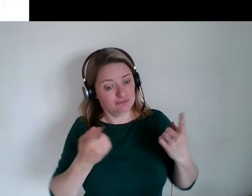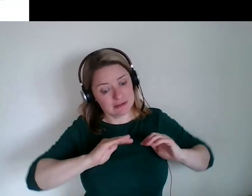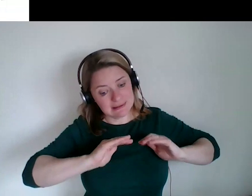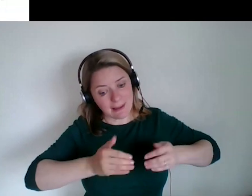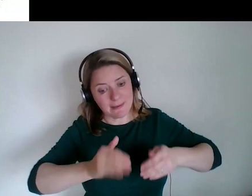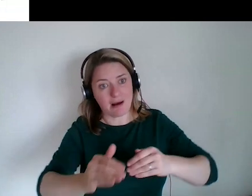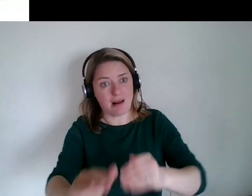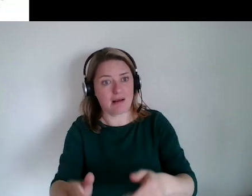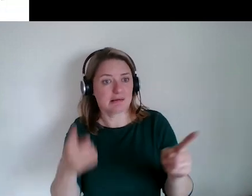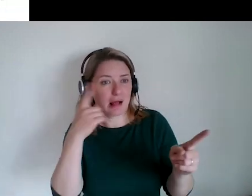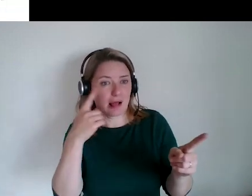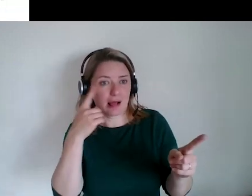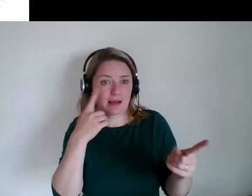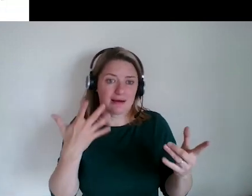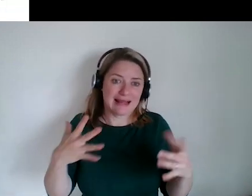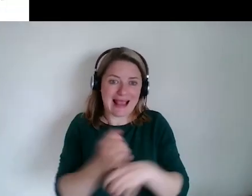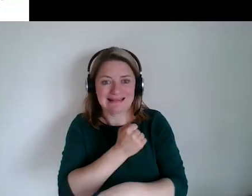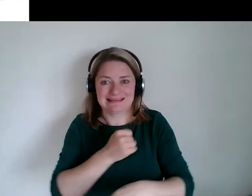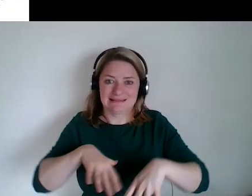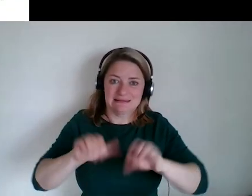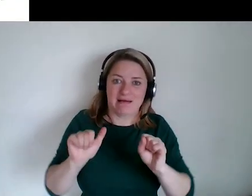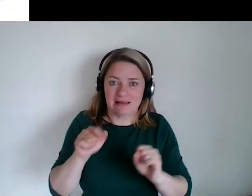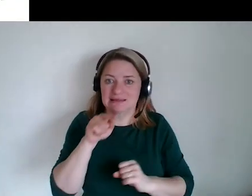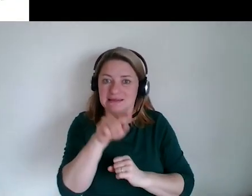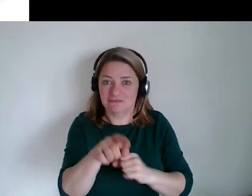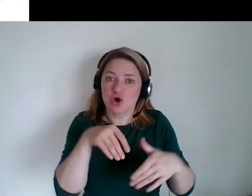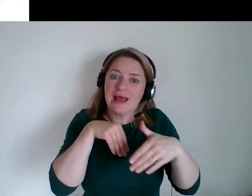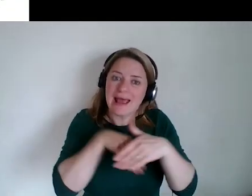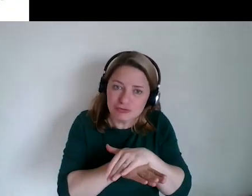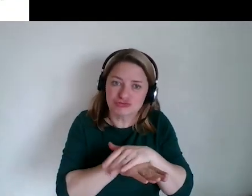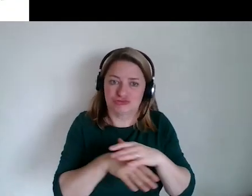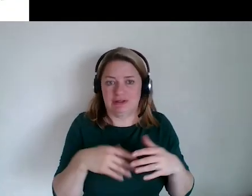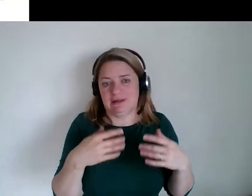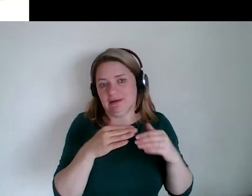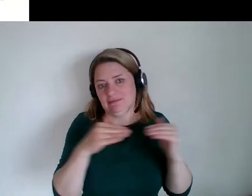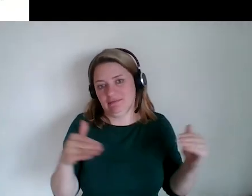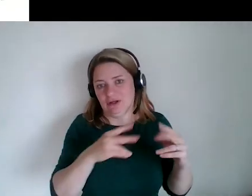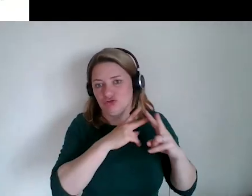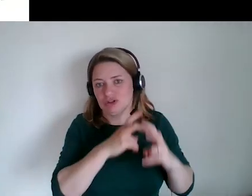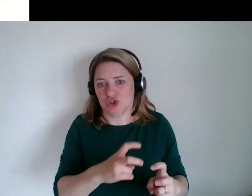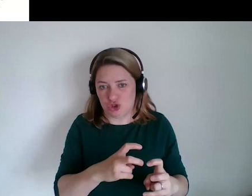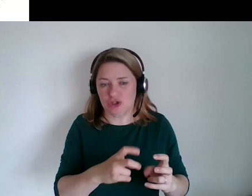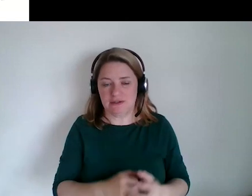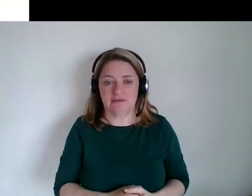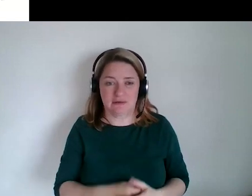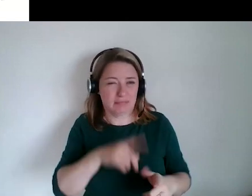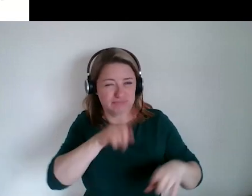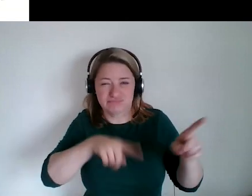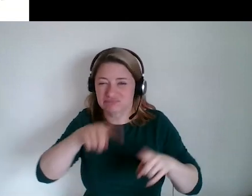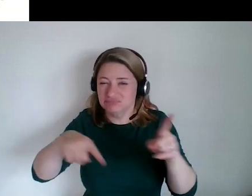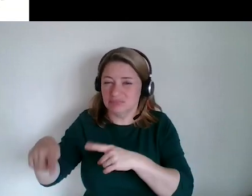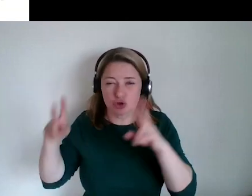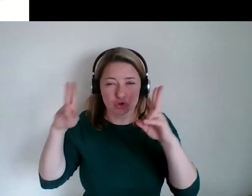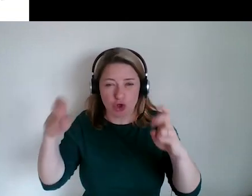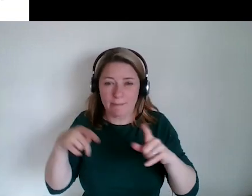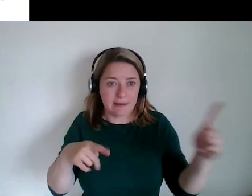as part of the Getting Started In for entry-level researchers. There's a range of topics from coming up with an